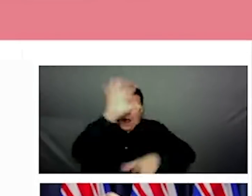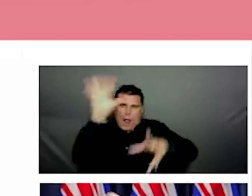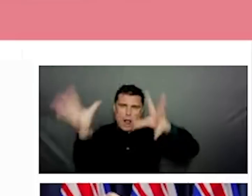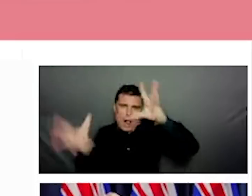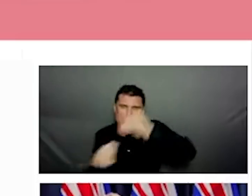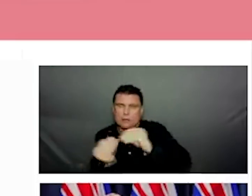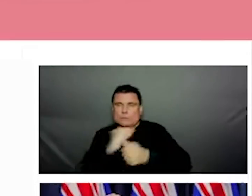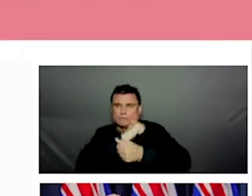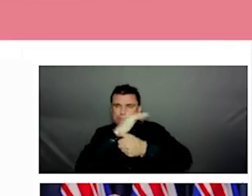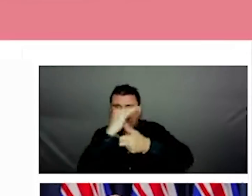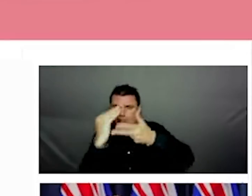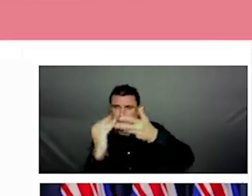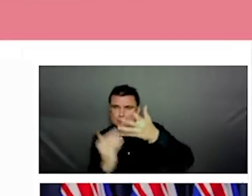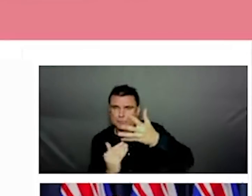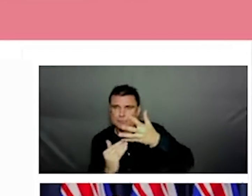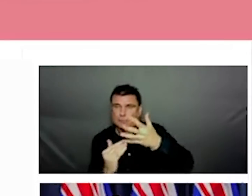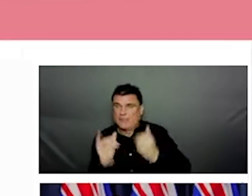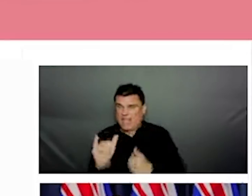quarter of 2021.